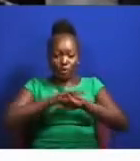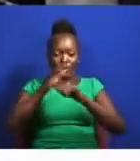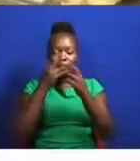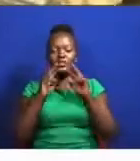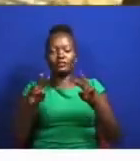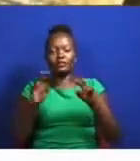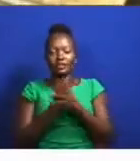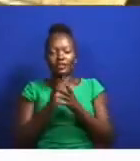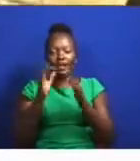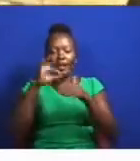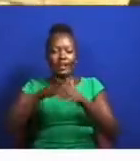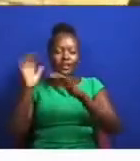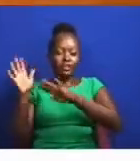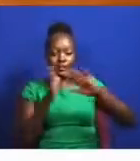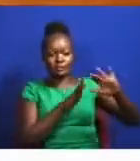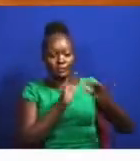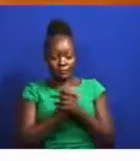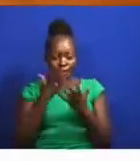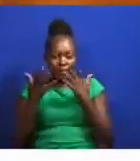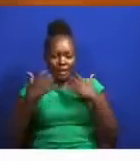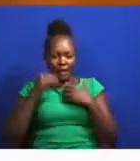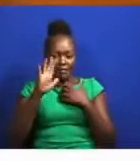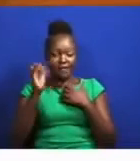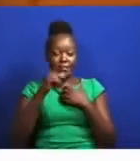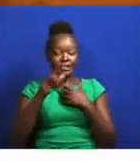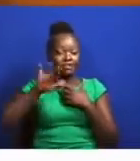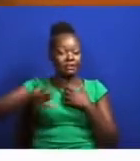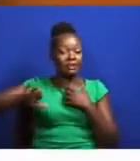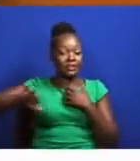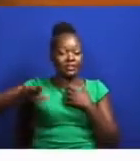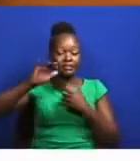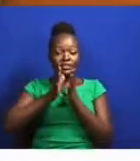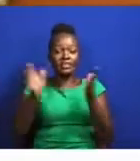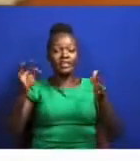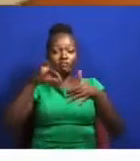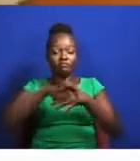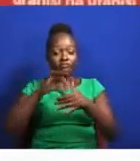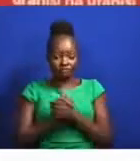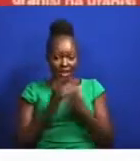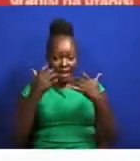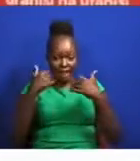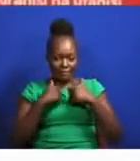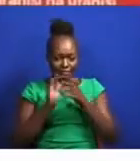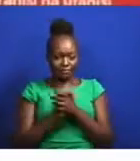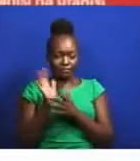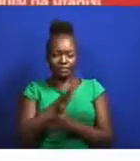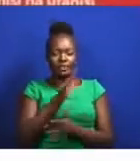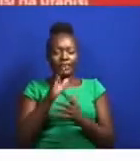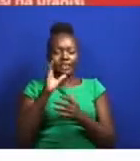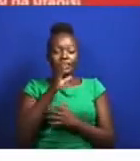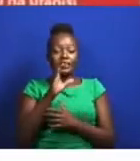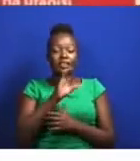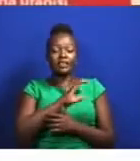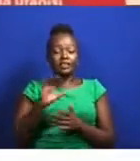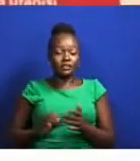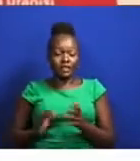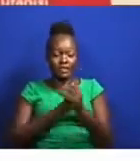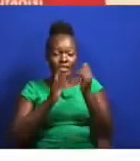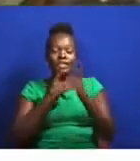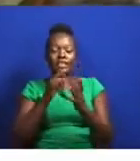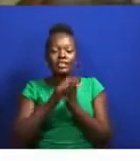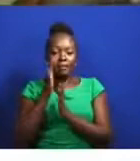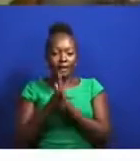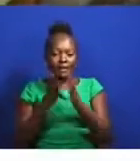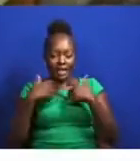peaceful election. With about 5 months remaining to the general elections, Chebukati says plans are underway for